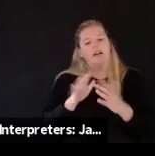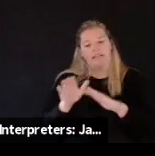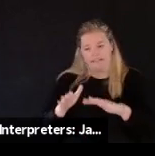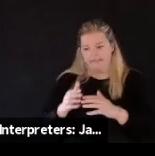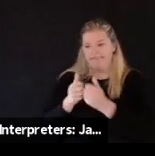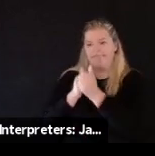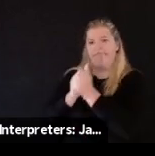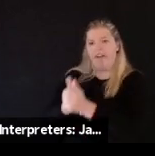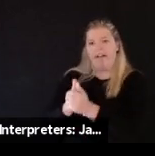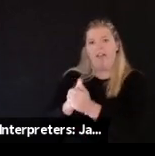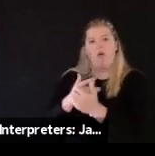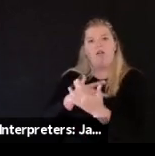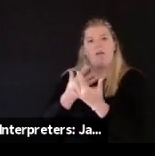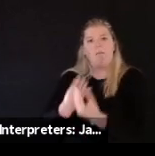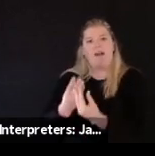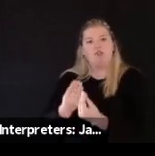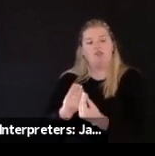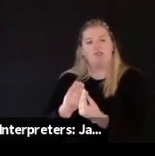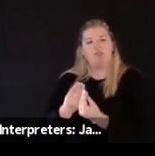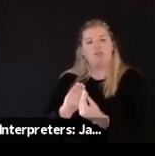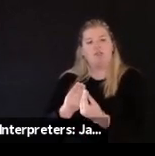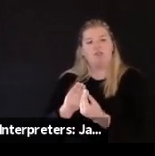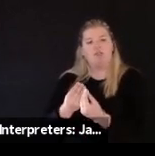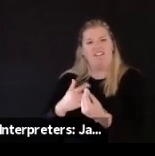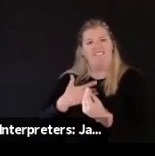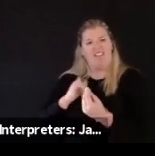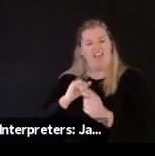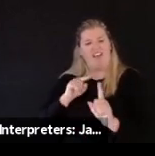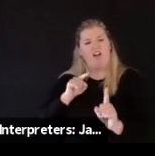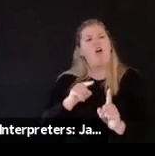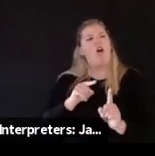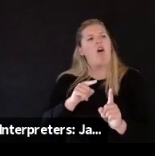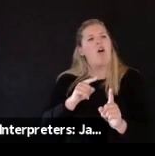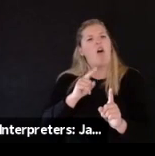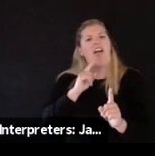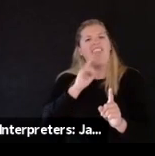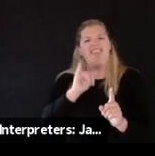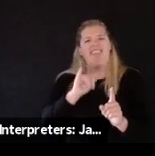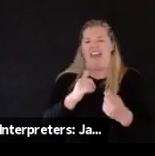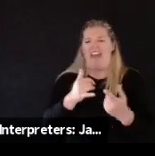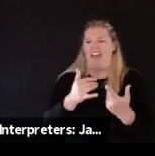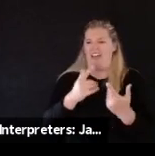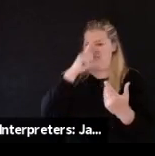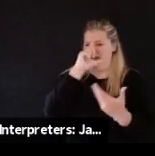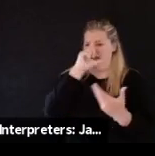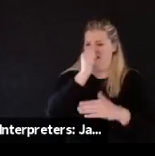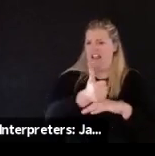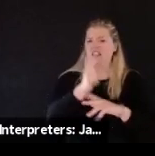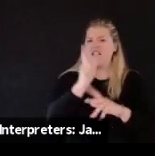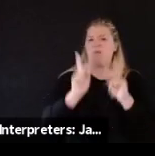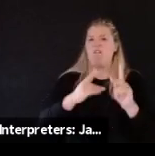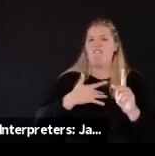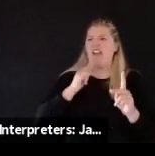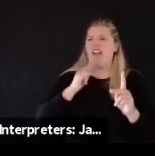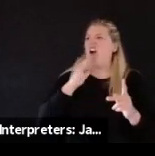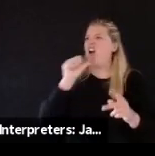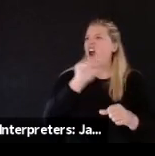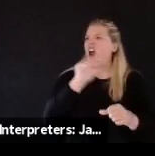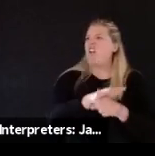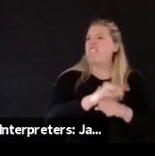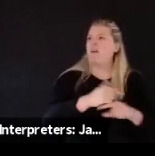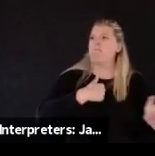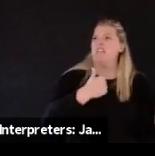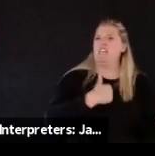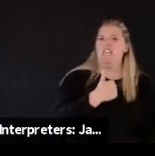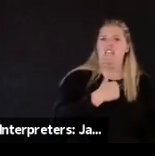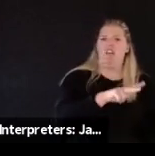says there is enough room. Let's challenge the scarcity mentality that somehow says there is not enough. There is. That is a lie, and